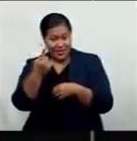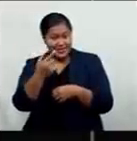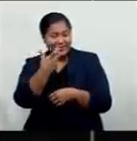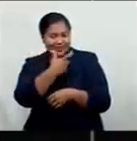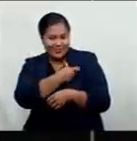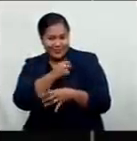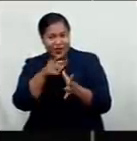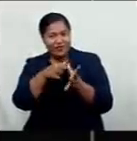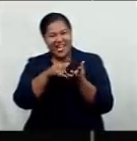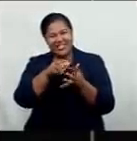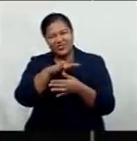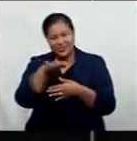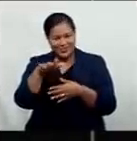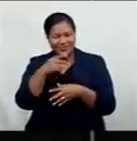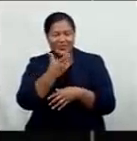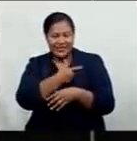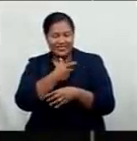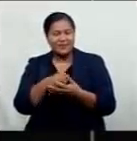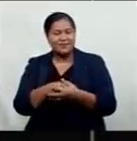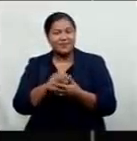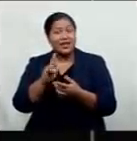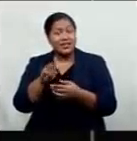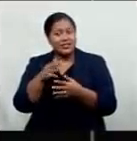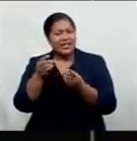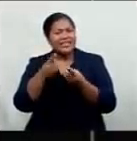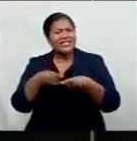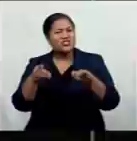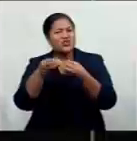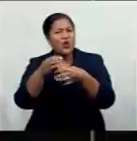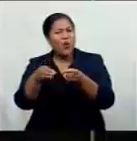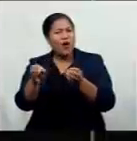of the AstraZeneca vaccine. District Officer